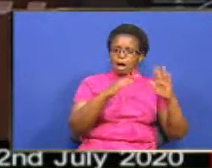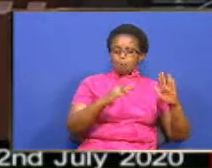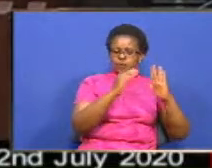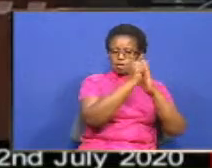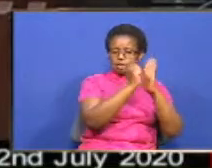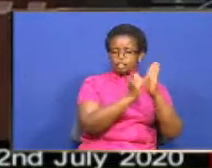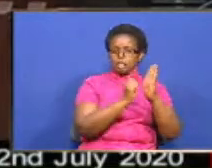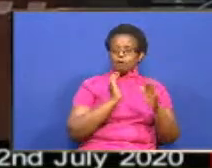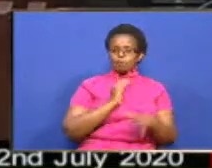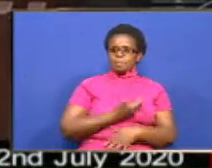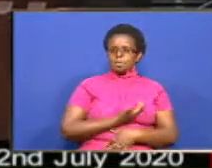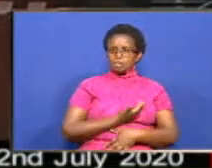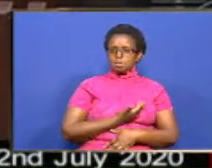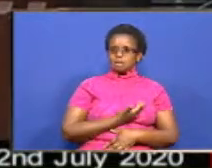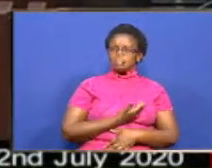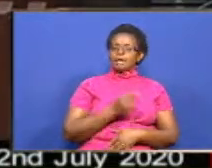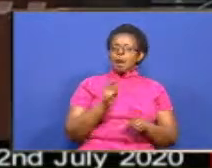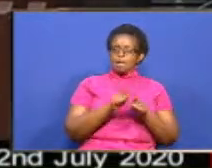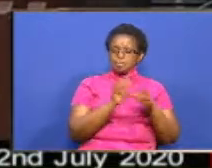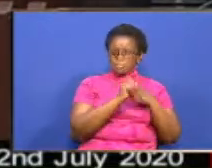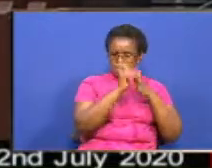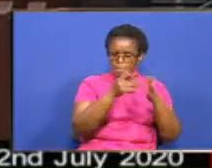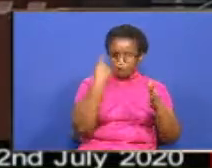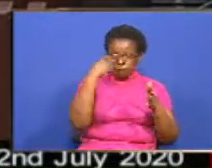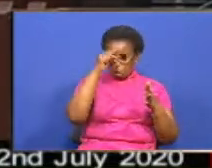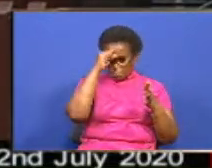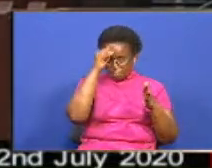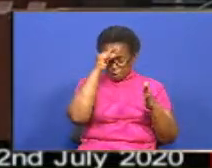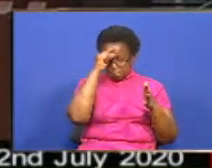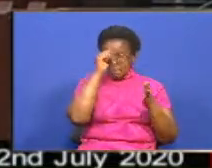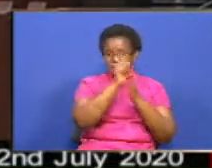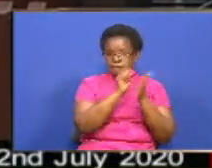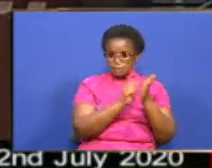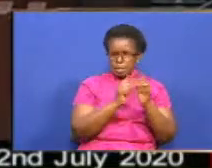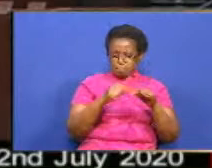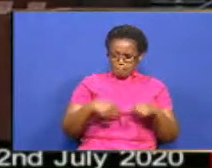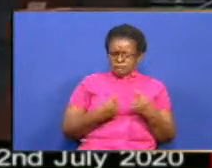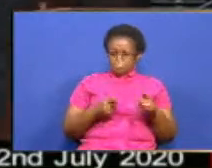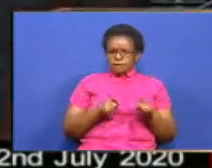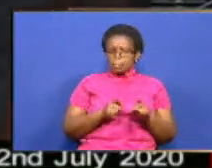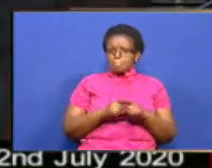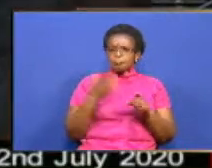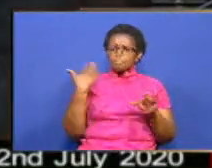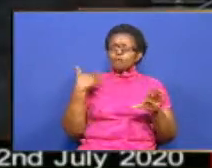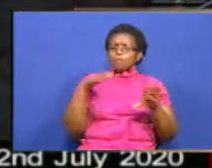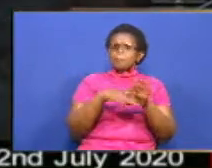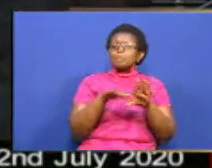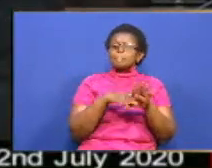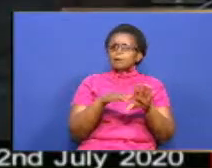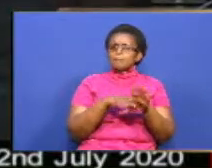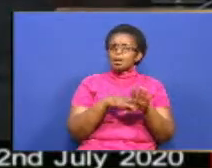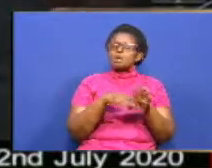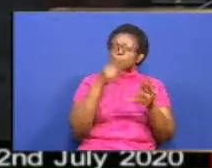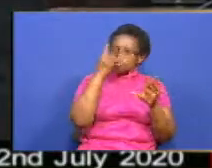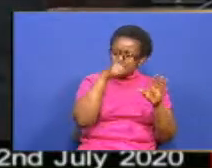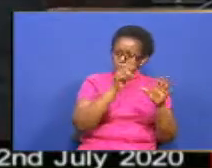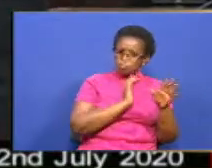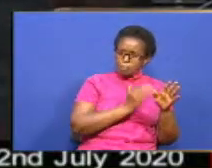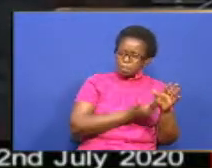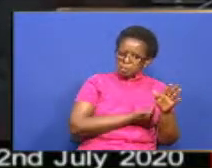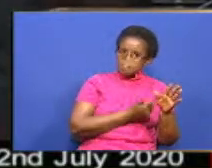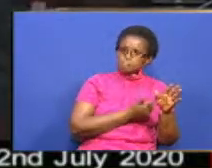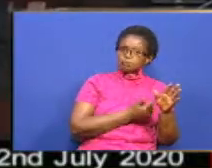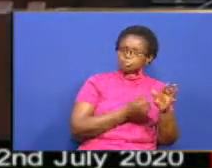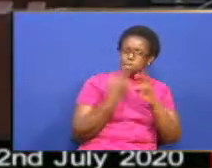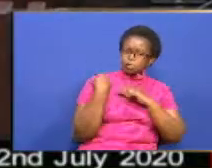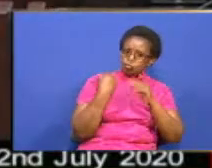the leader of government business, and I was also a member of the House Business Committee. And